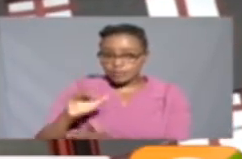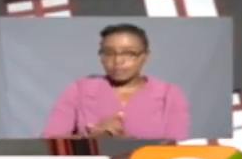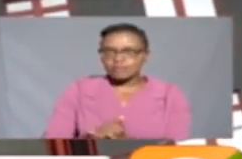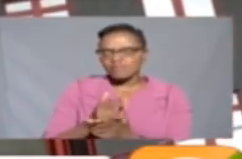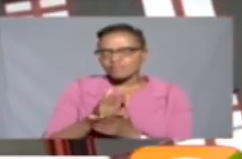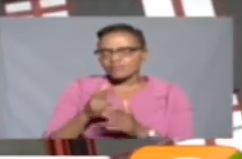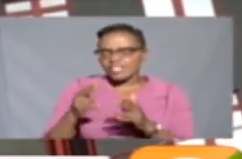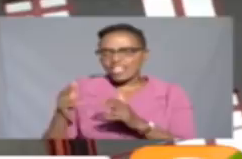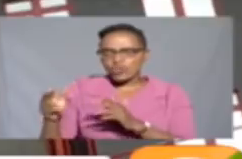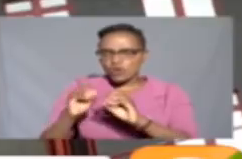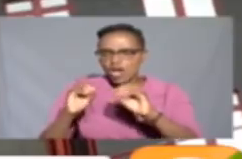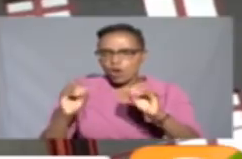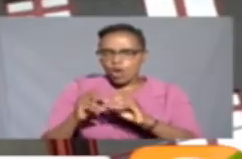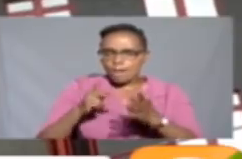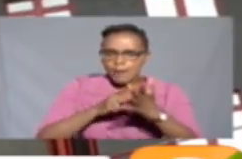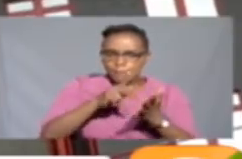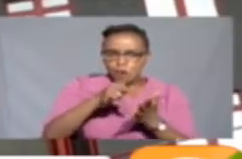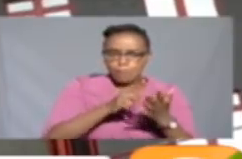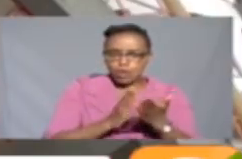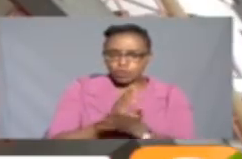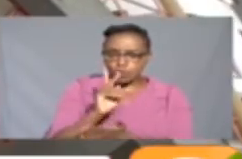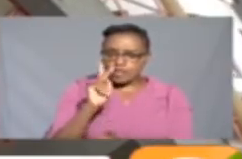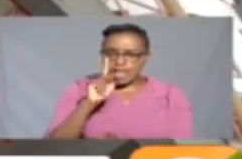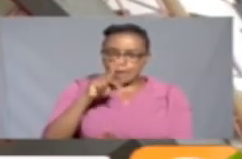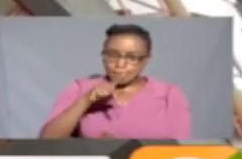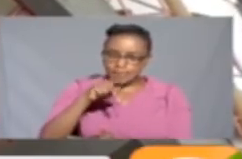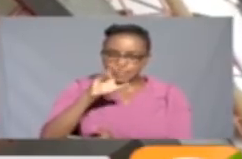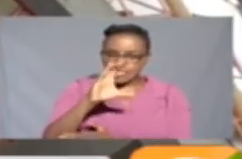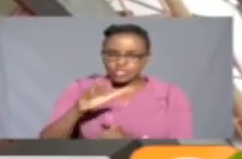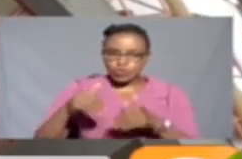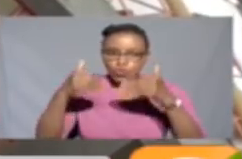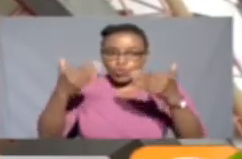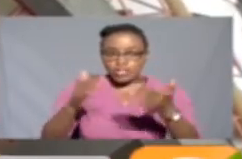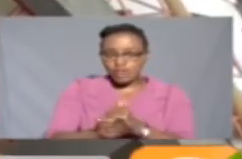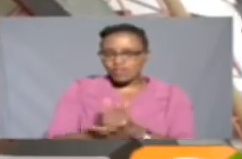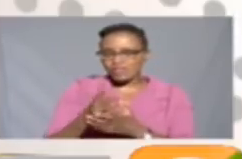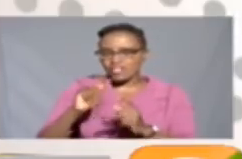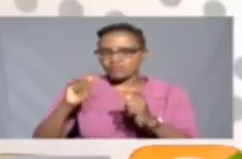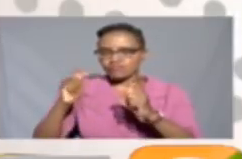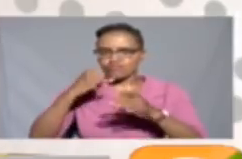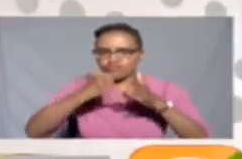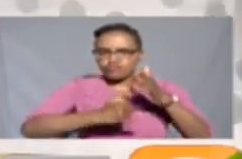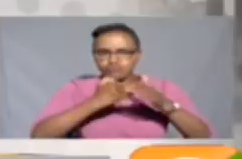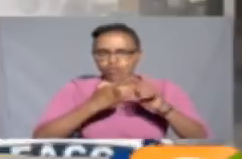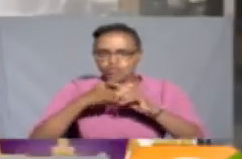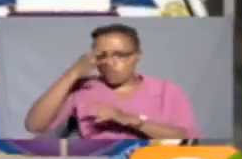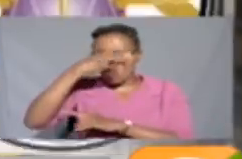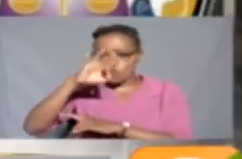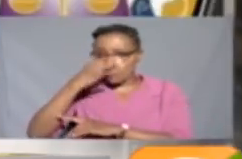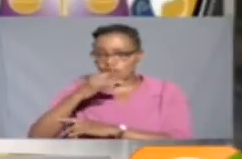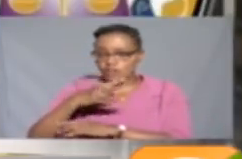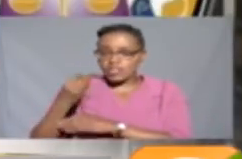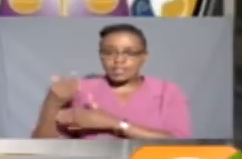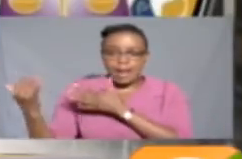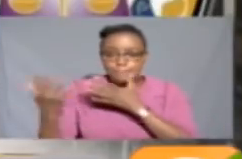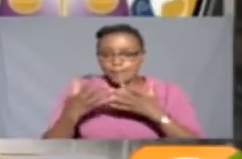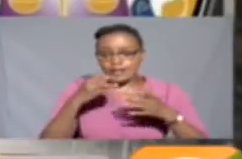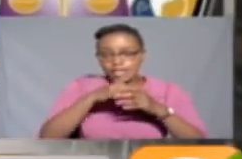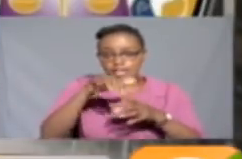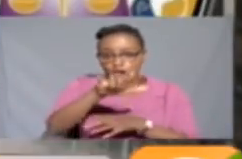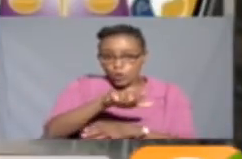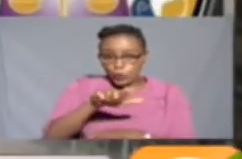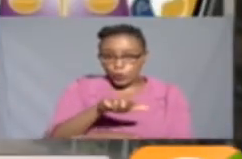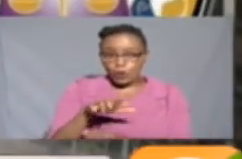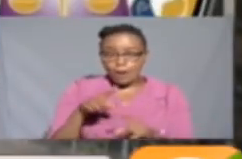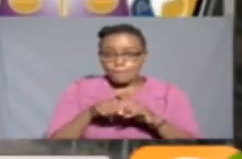Redline Limited had been procured by KPC to supply auto transformers from France and install them locally. But